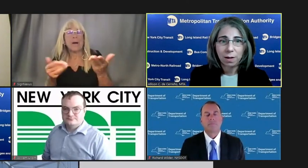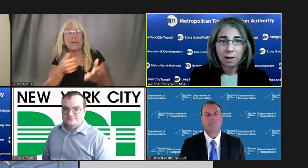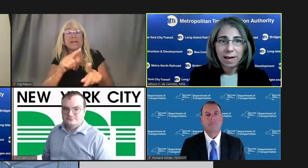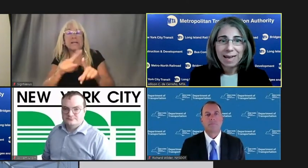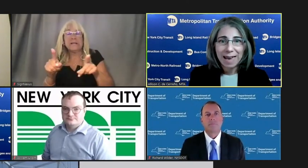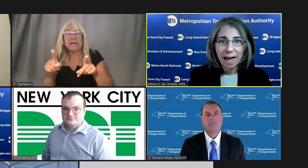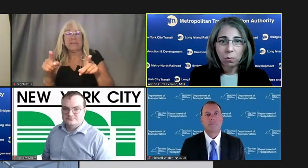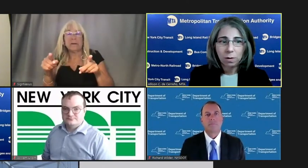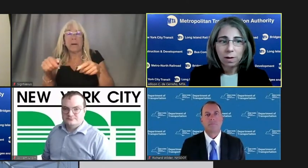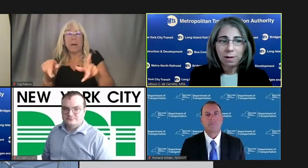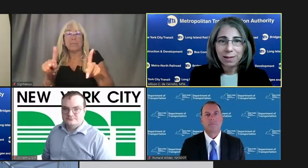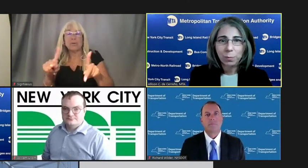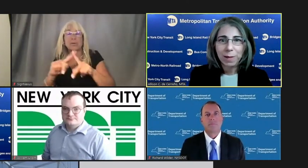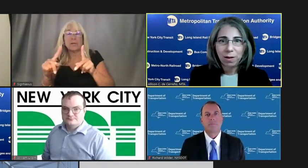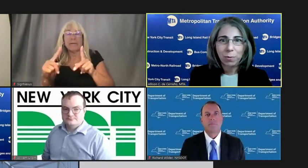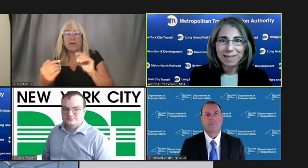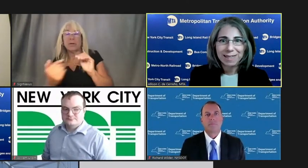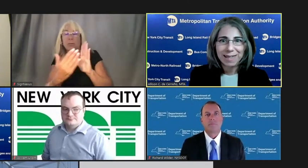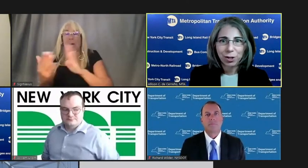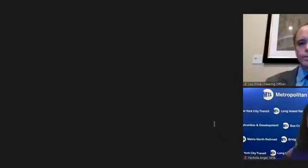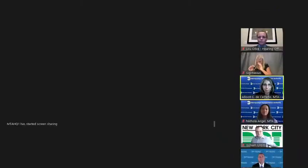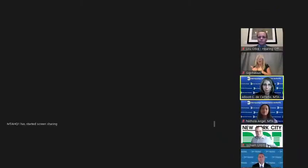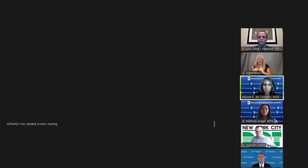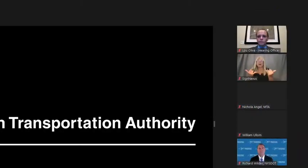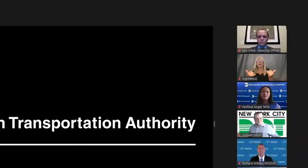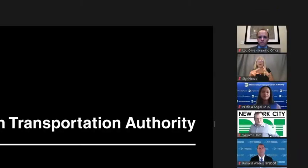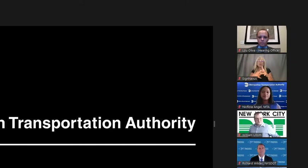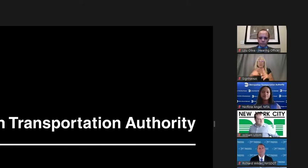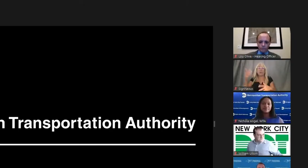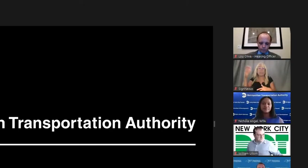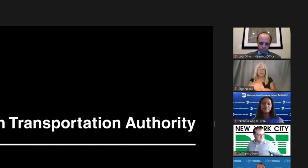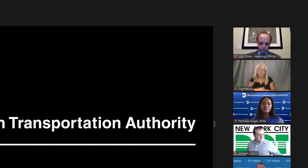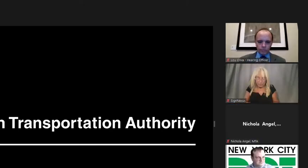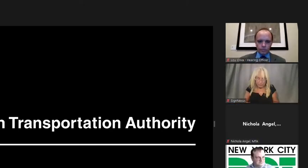session now let's begin our presentation